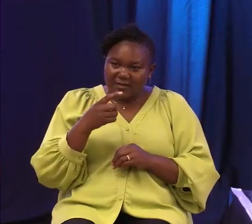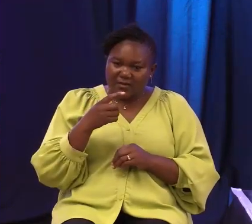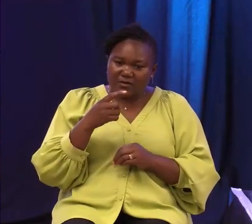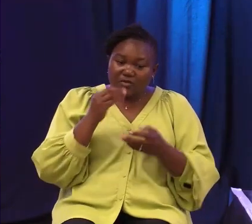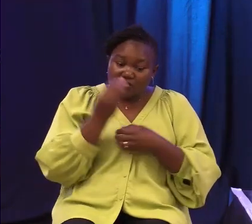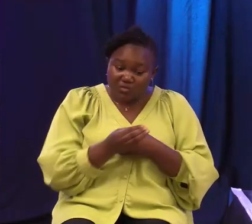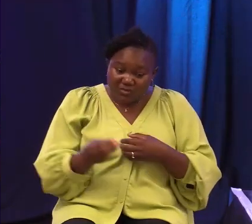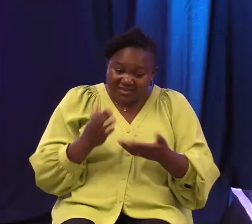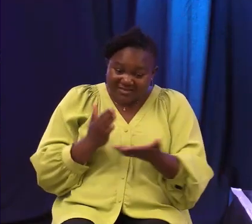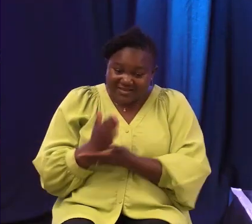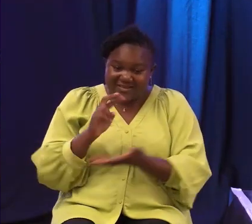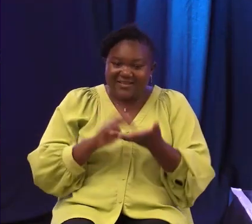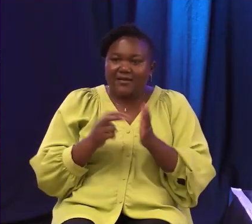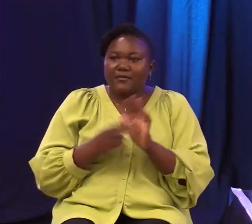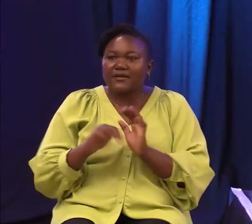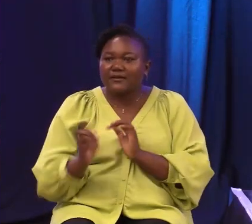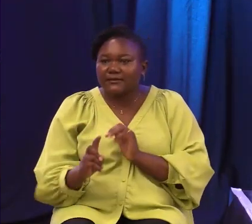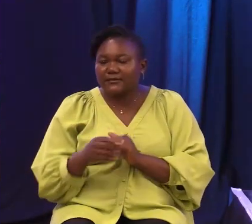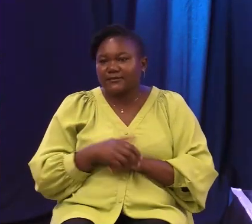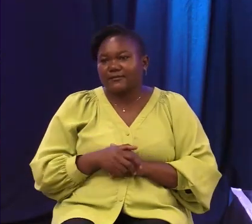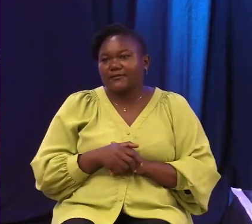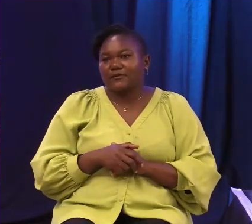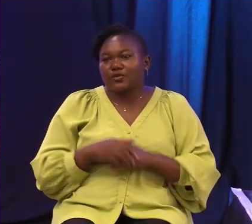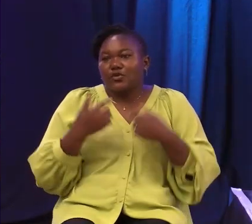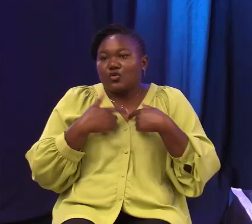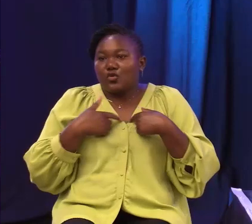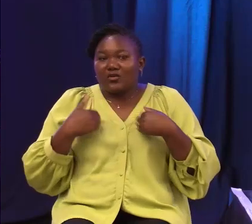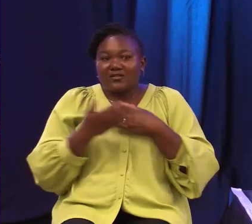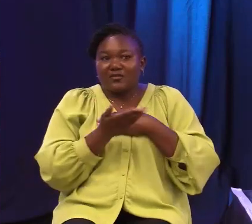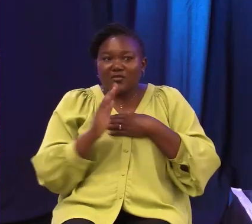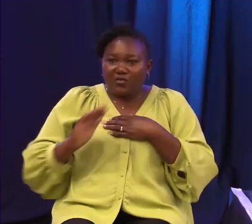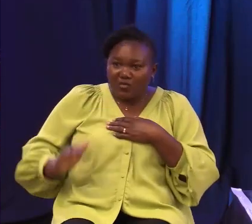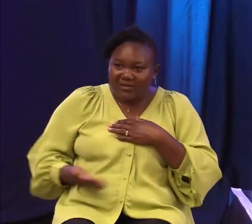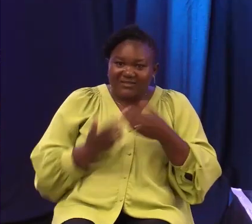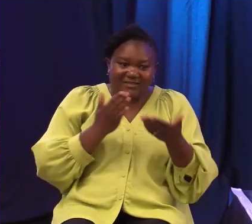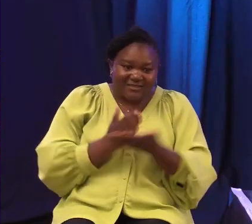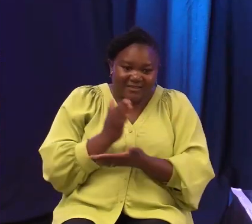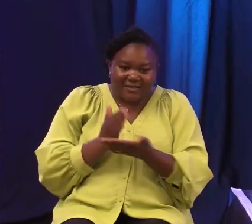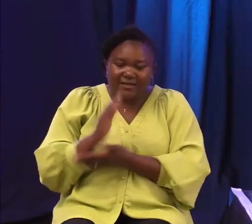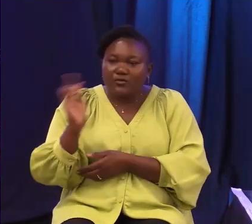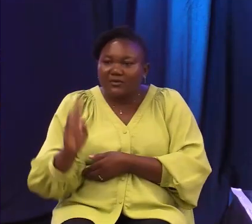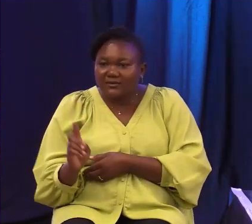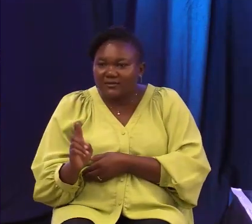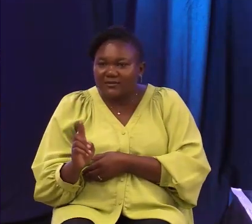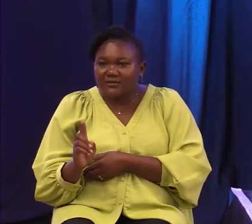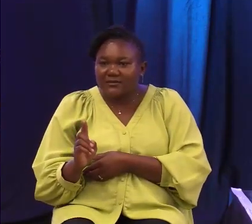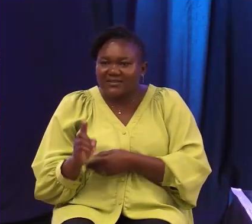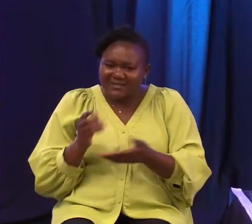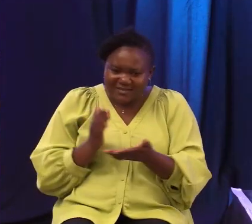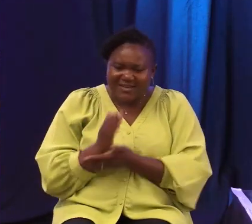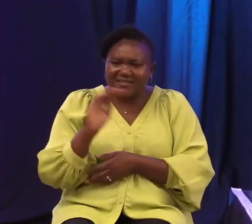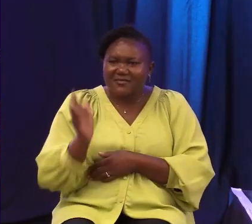And we all of us want to answer that question. What are rights? What are really